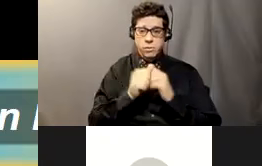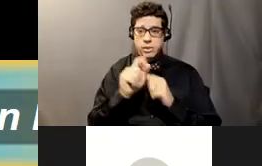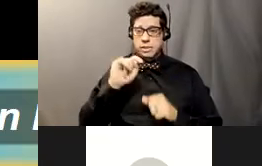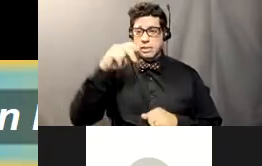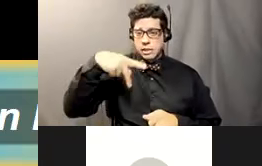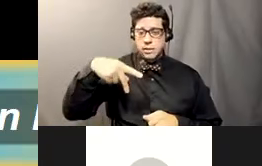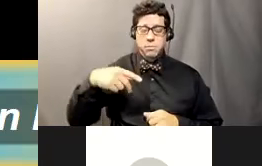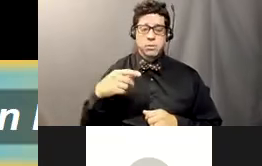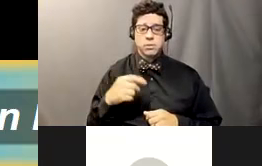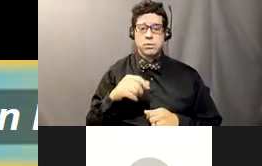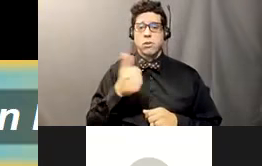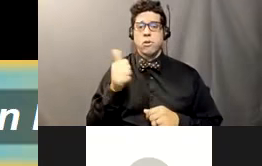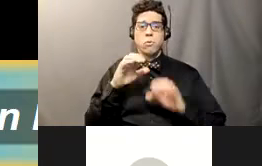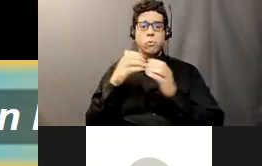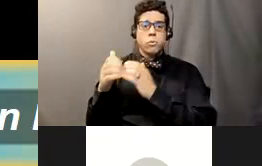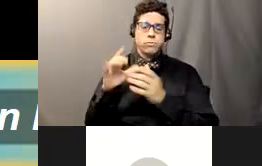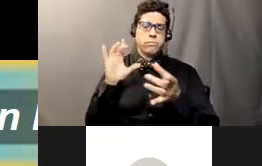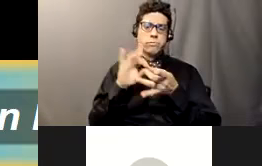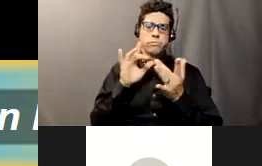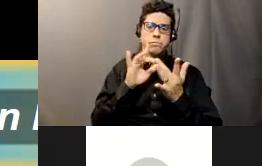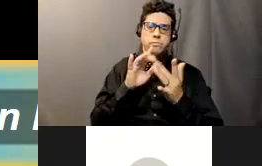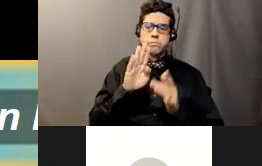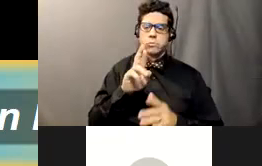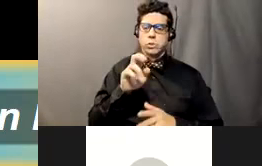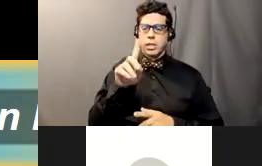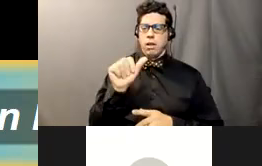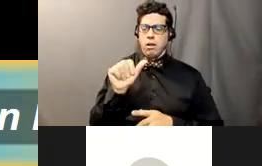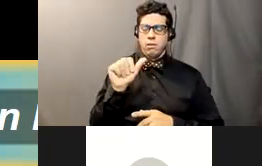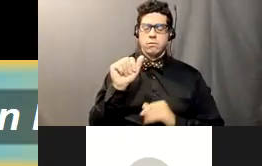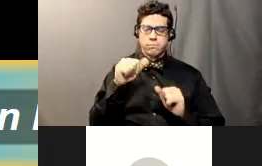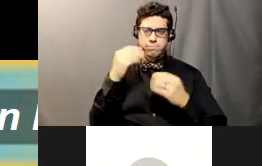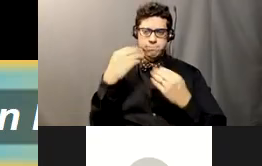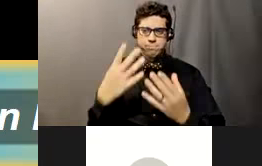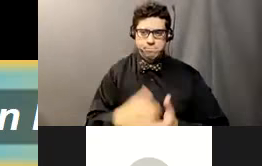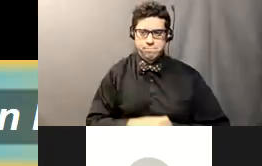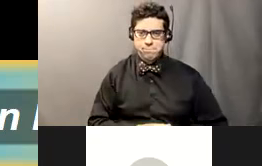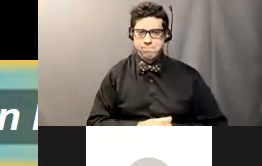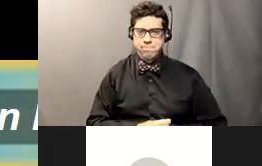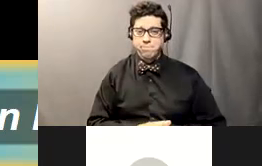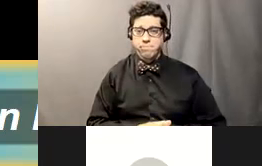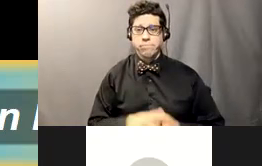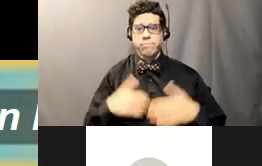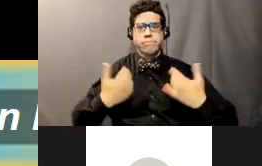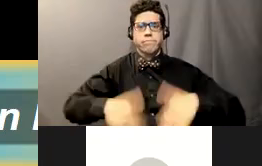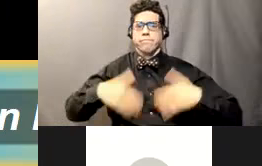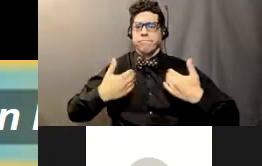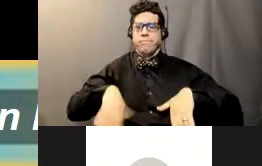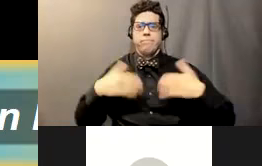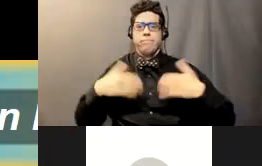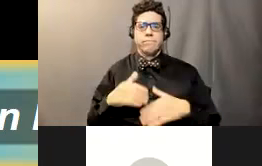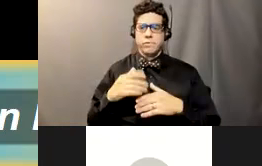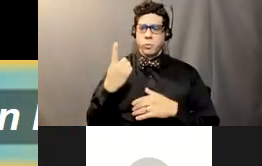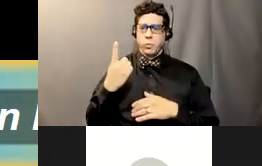groups, please connect with Brenda or myself and we will get you the information that you need. What a rich sharing of year